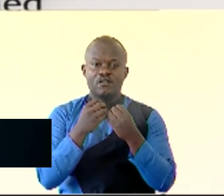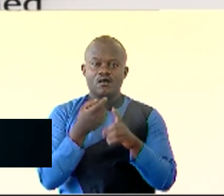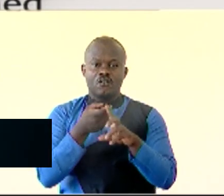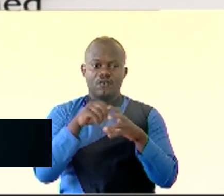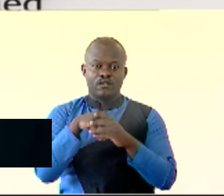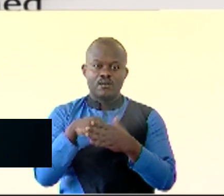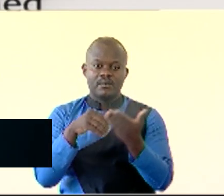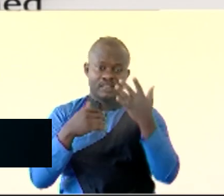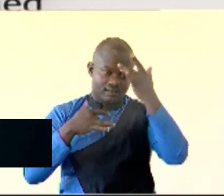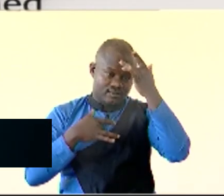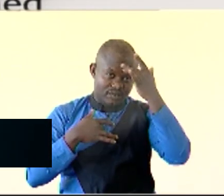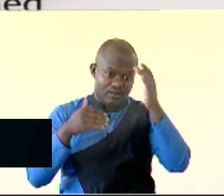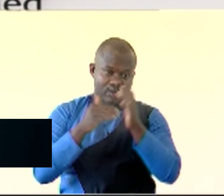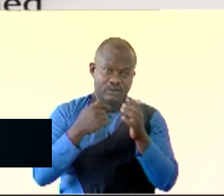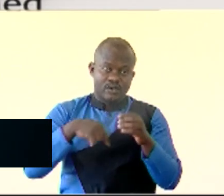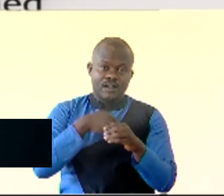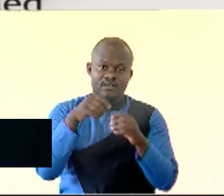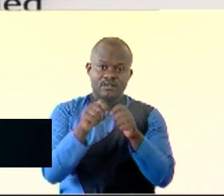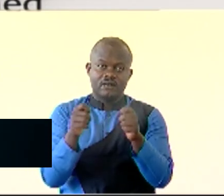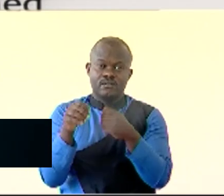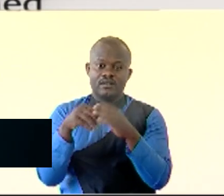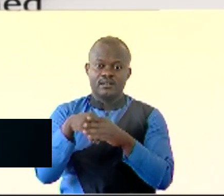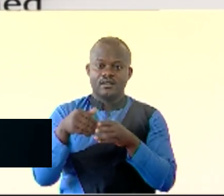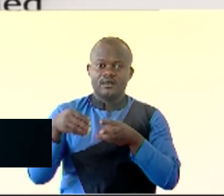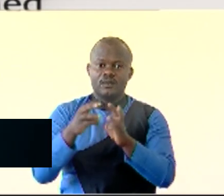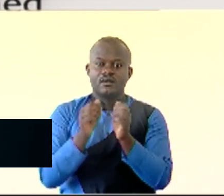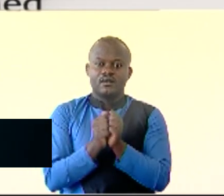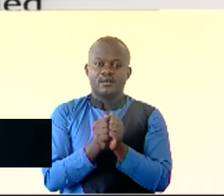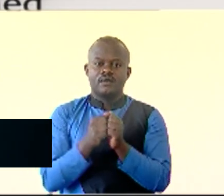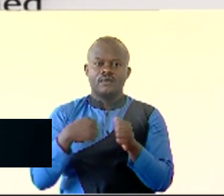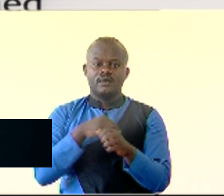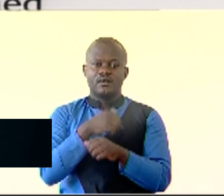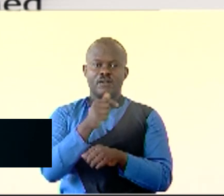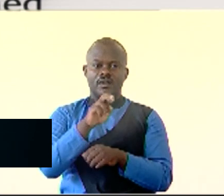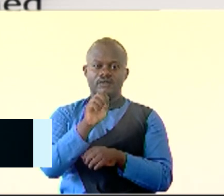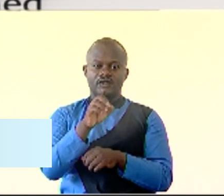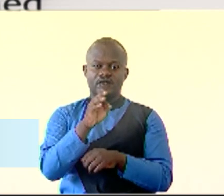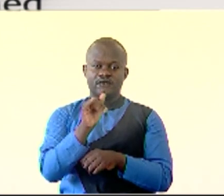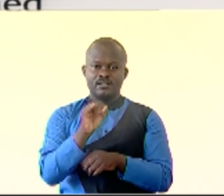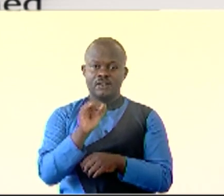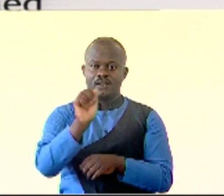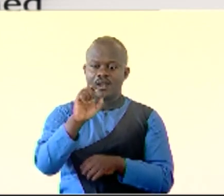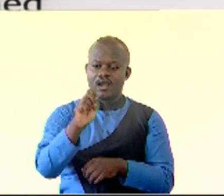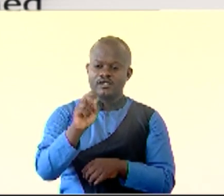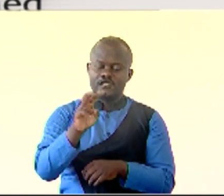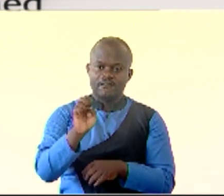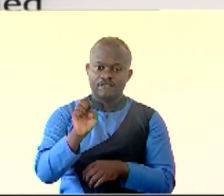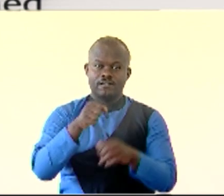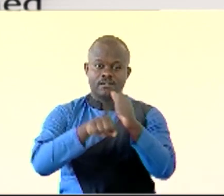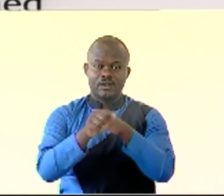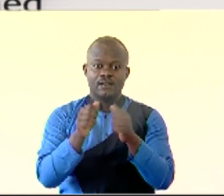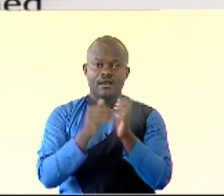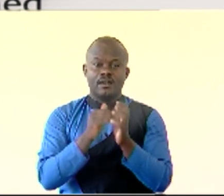get antigens in that way, you're able to get what you call artificial immunity. Then active artificial immunity, this is